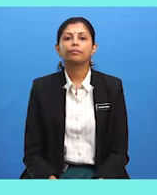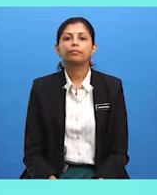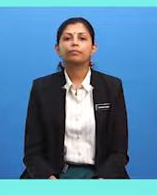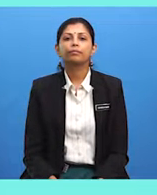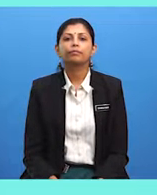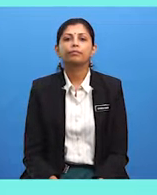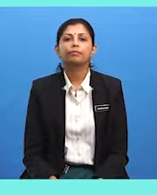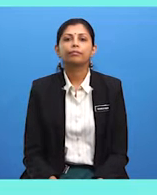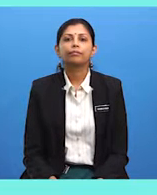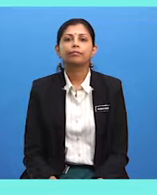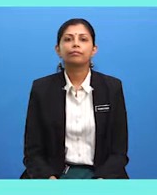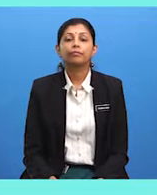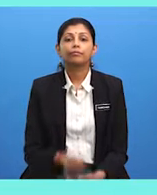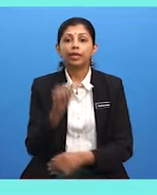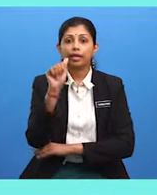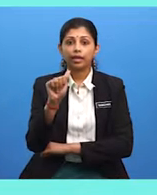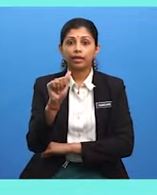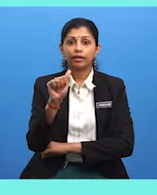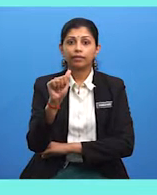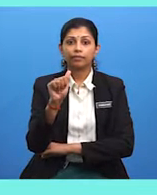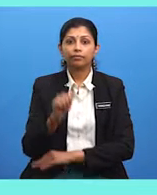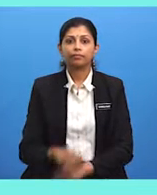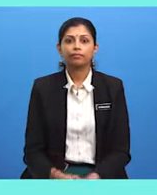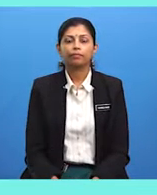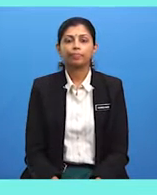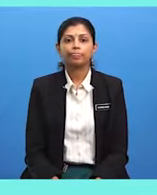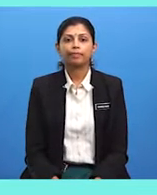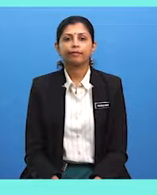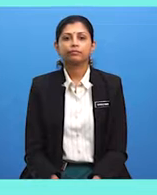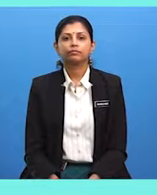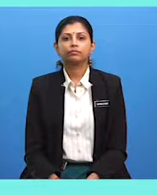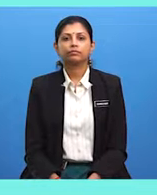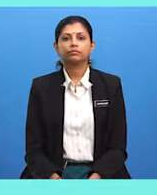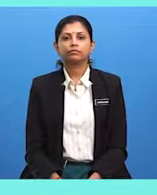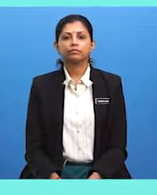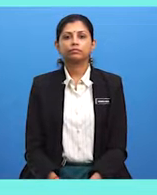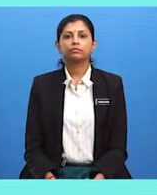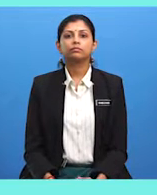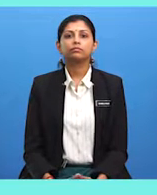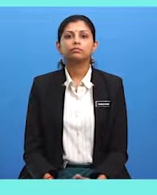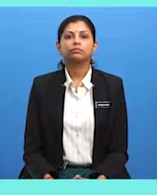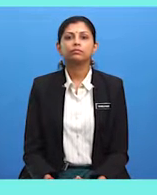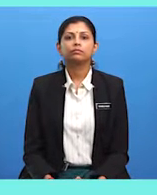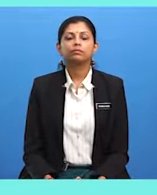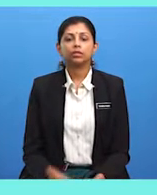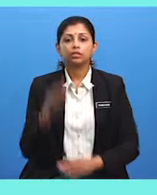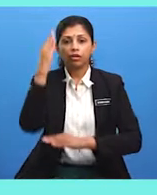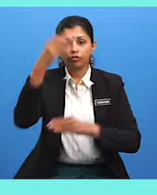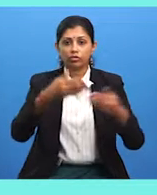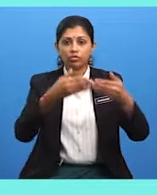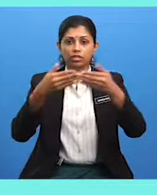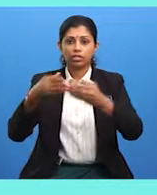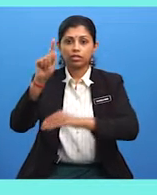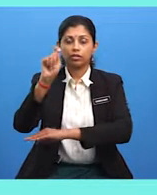The correct answer is A. Here, you need to understand the use of future continuous tense